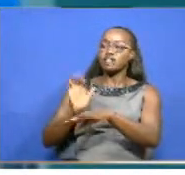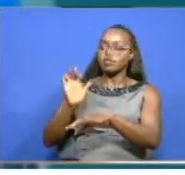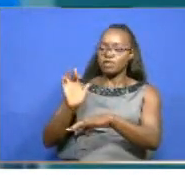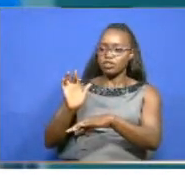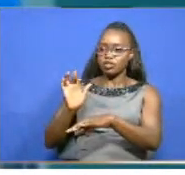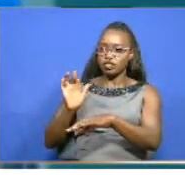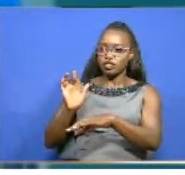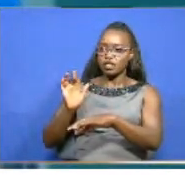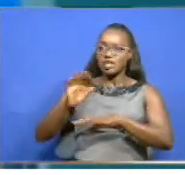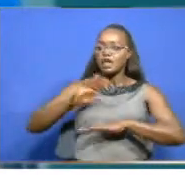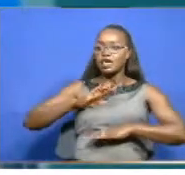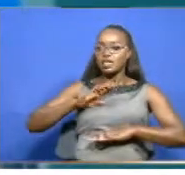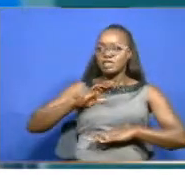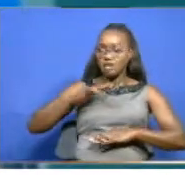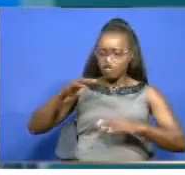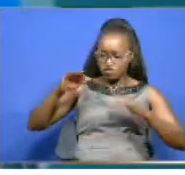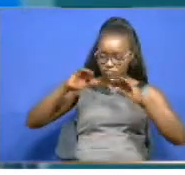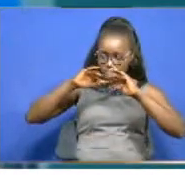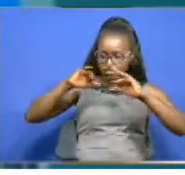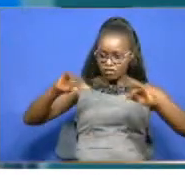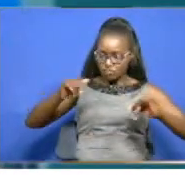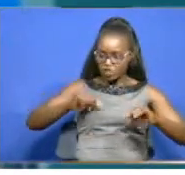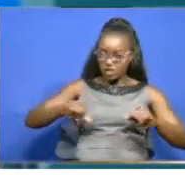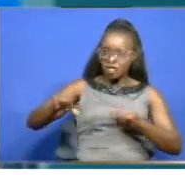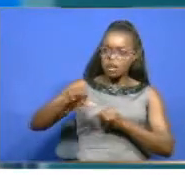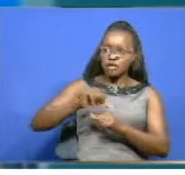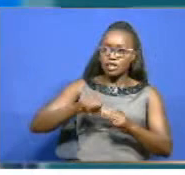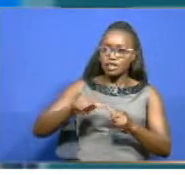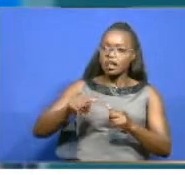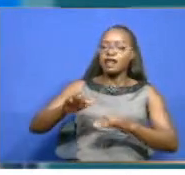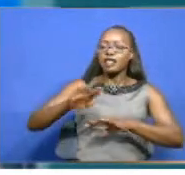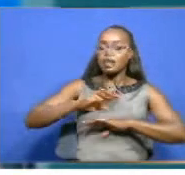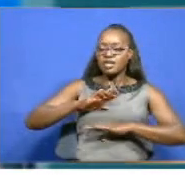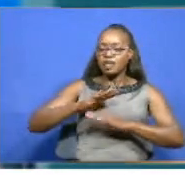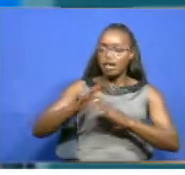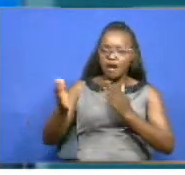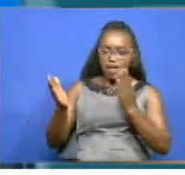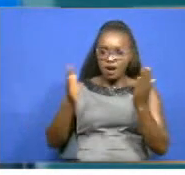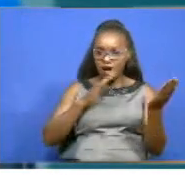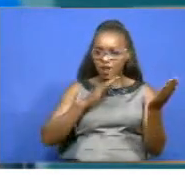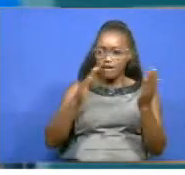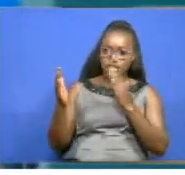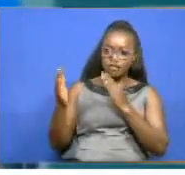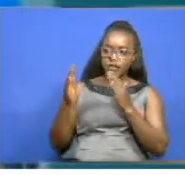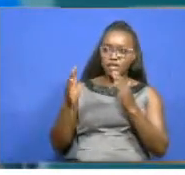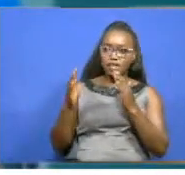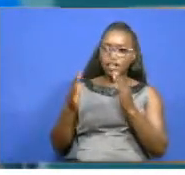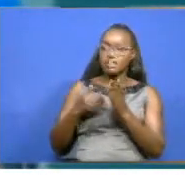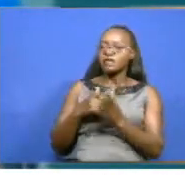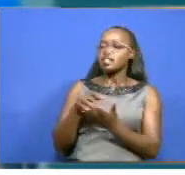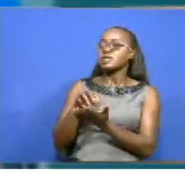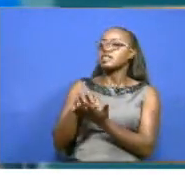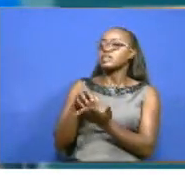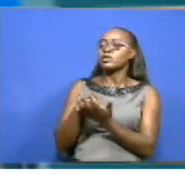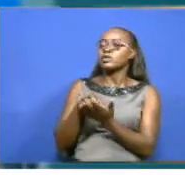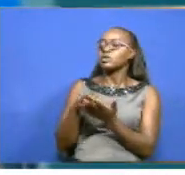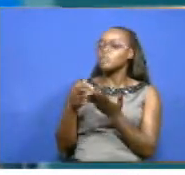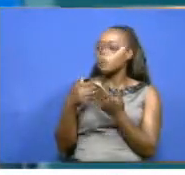And we have enough space around us, so there is enough airflow around us. That puts us into a situation where we